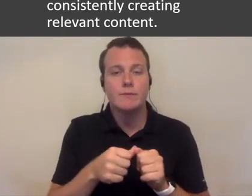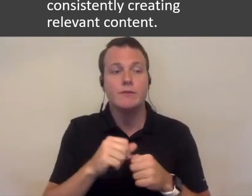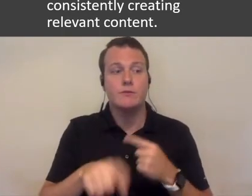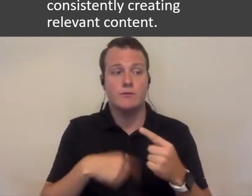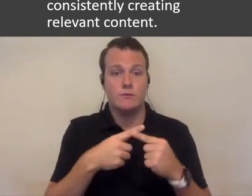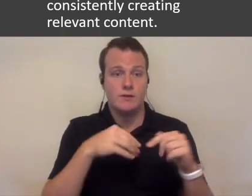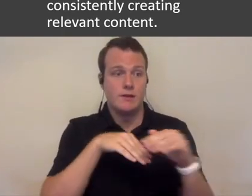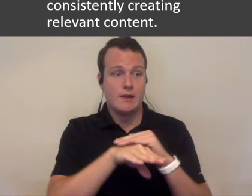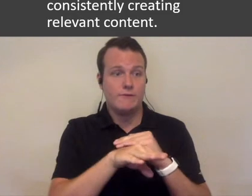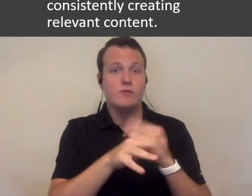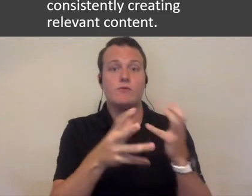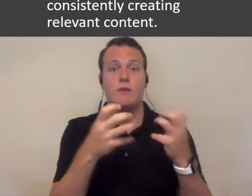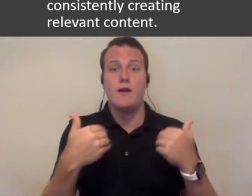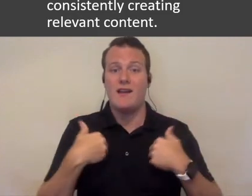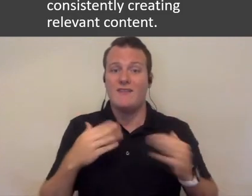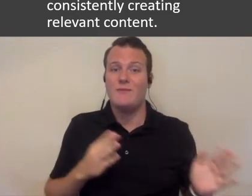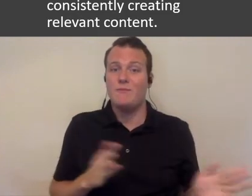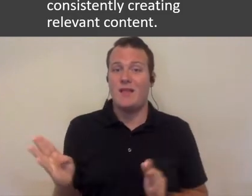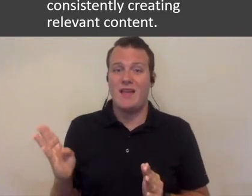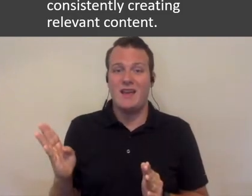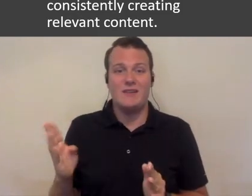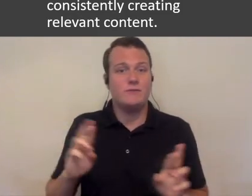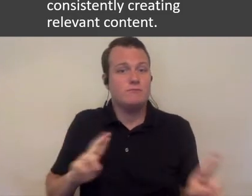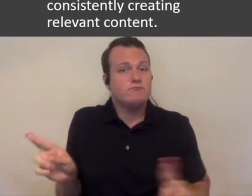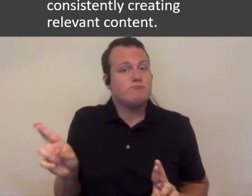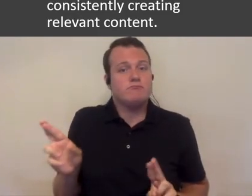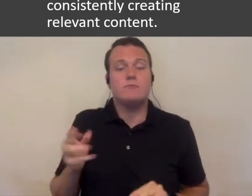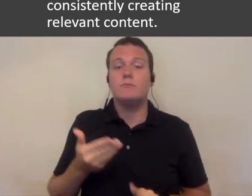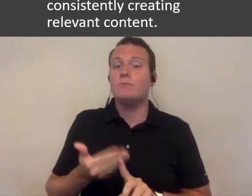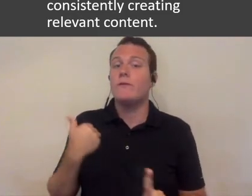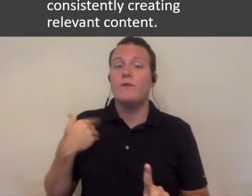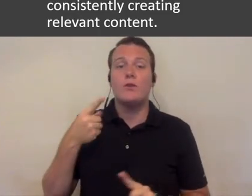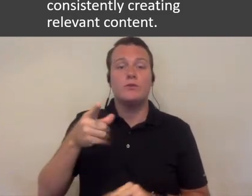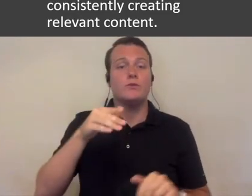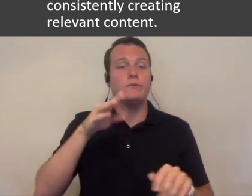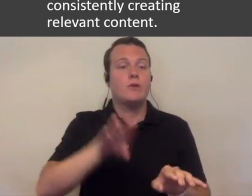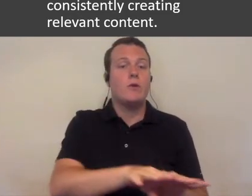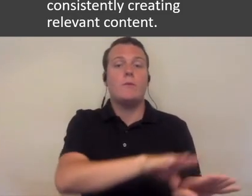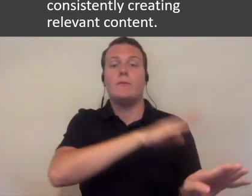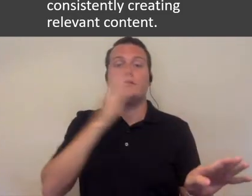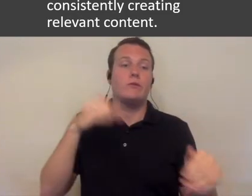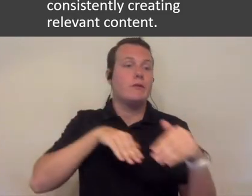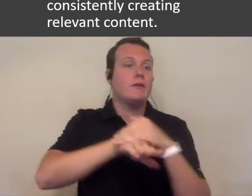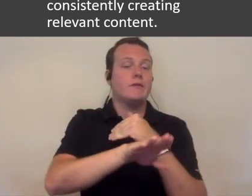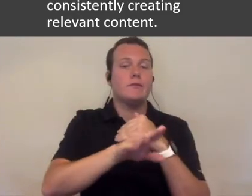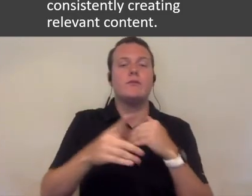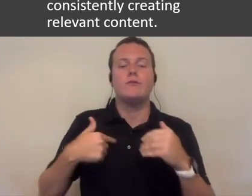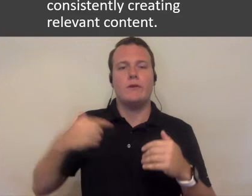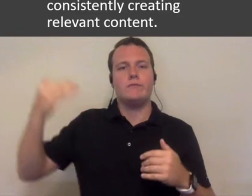plan. You want to know before you ever enter that office what your plan is going to